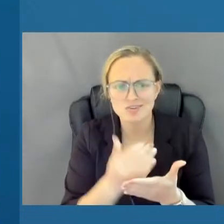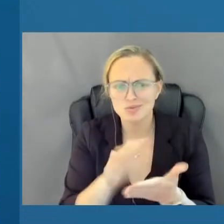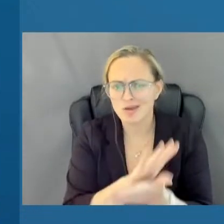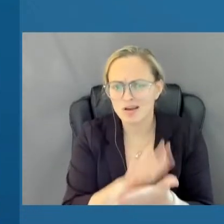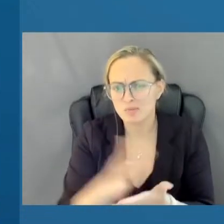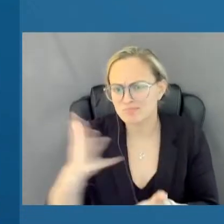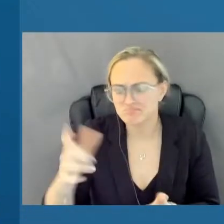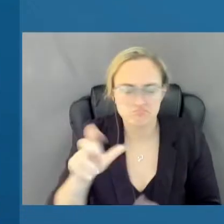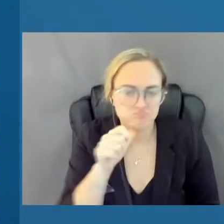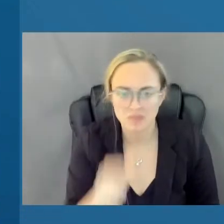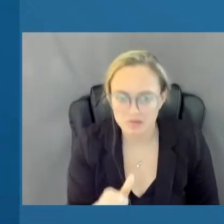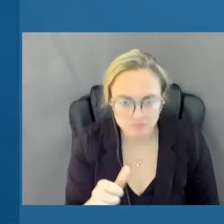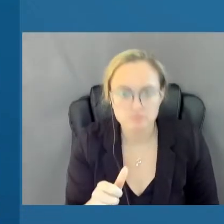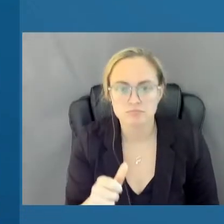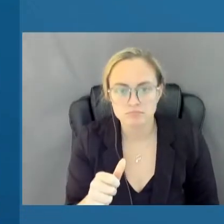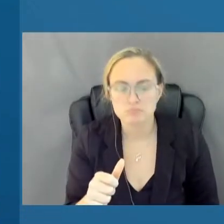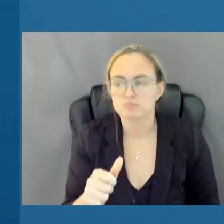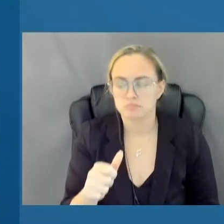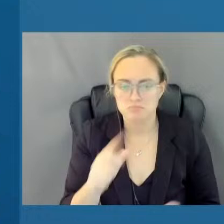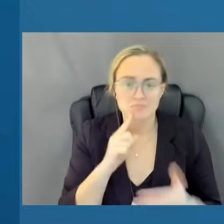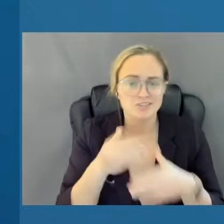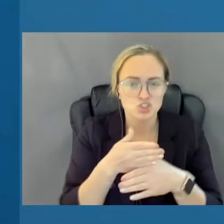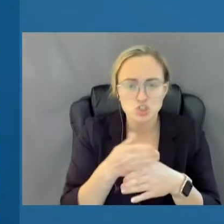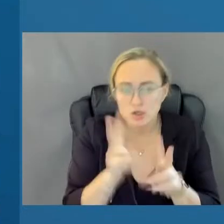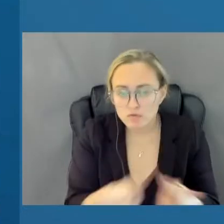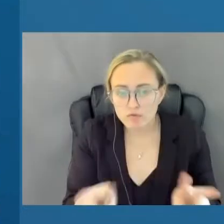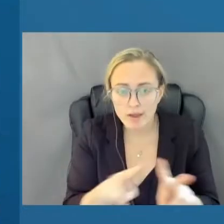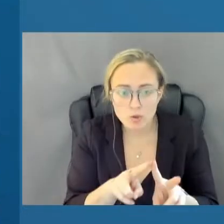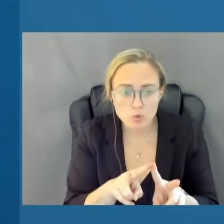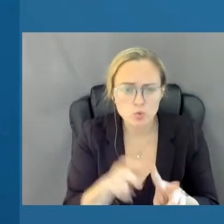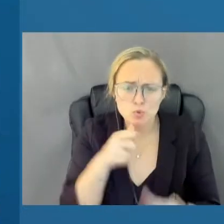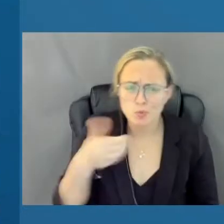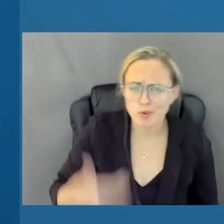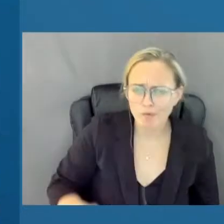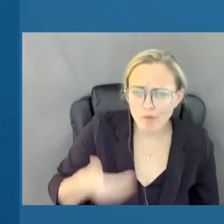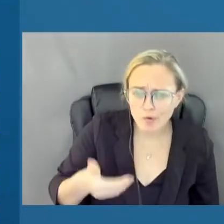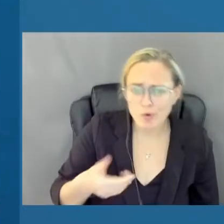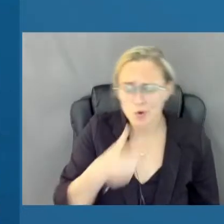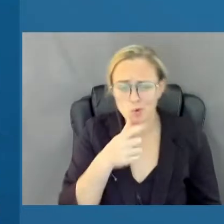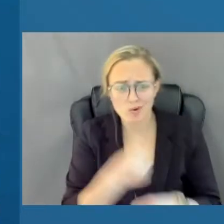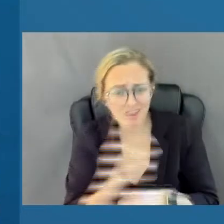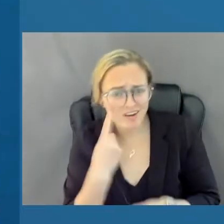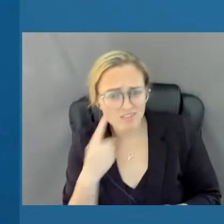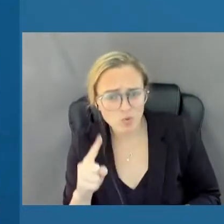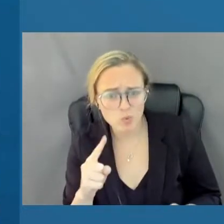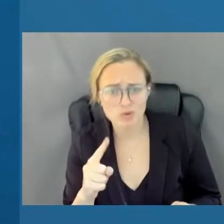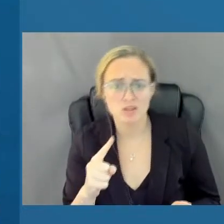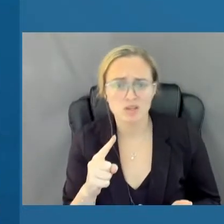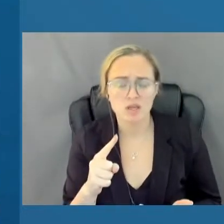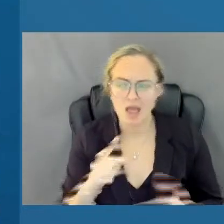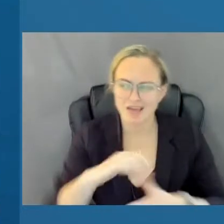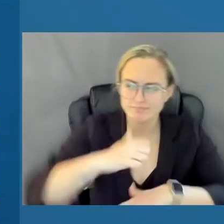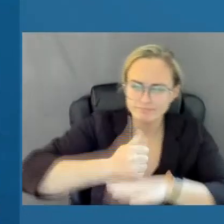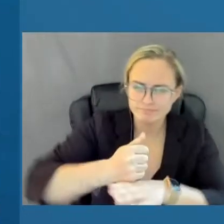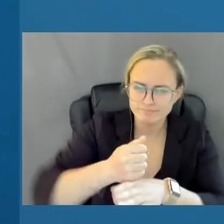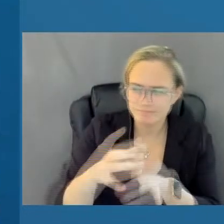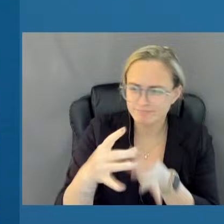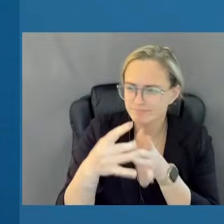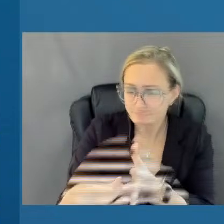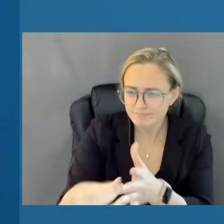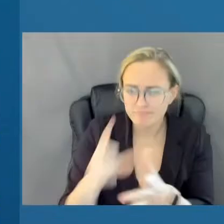a declaration of our shared values, who we are, who we're fighting for, and a roadmap for a brighter